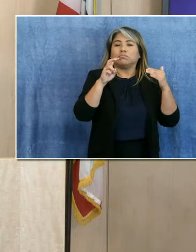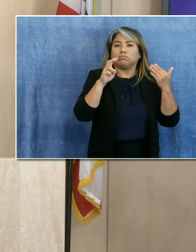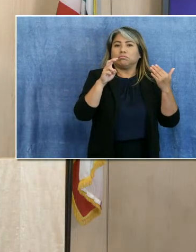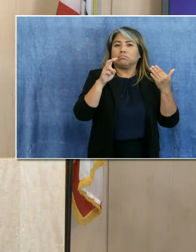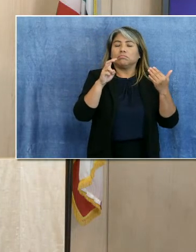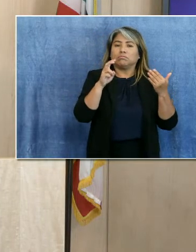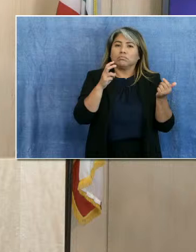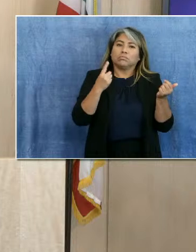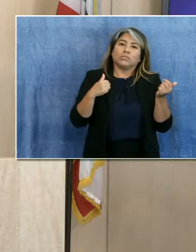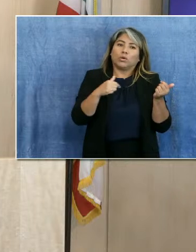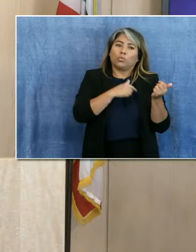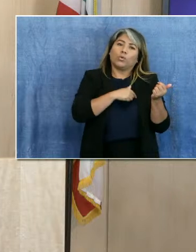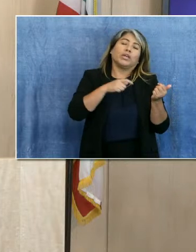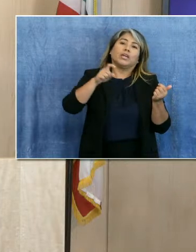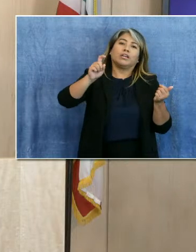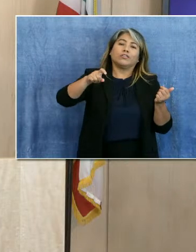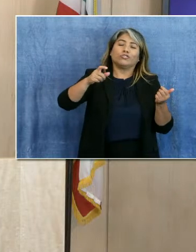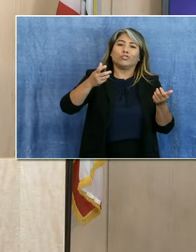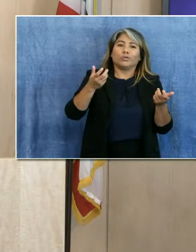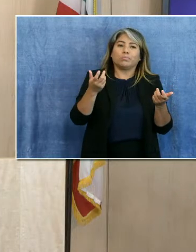we should be,